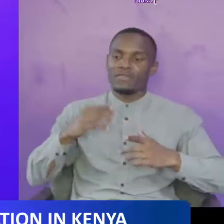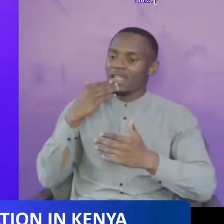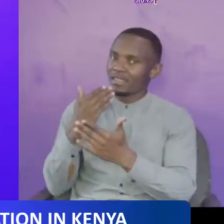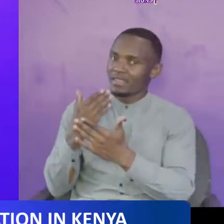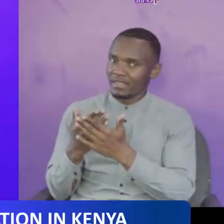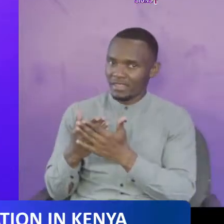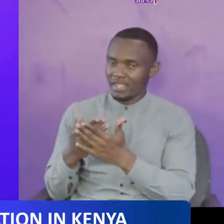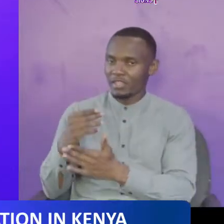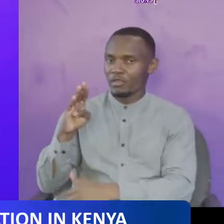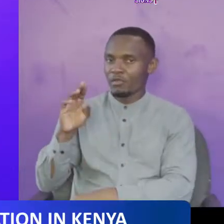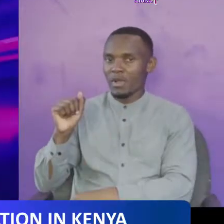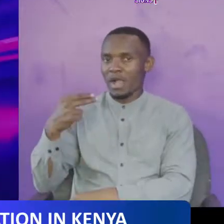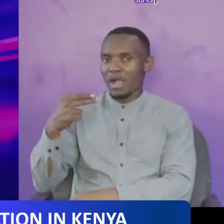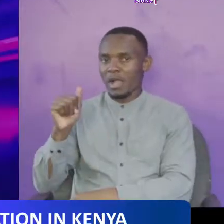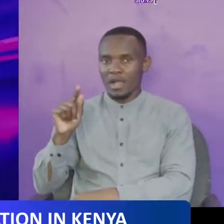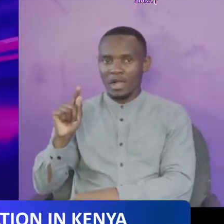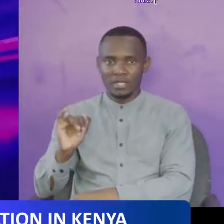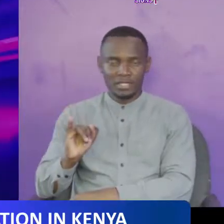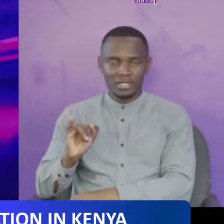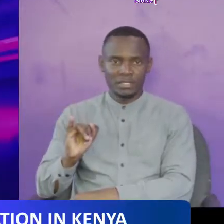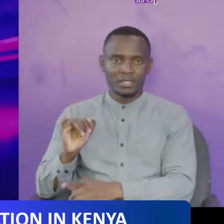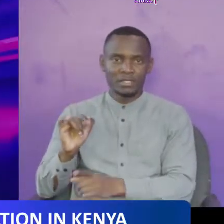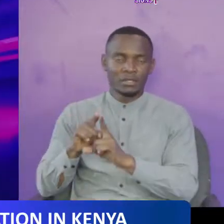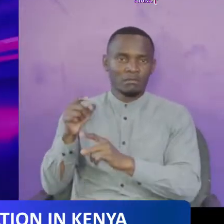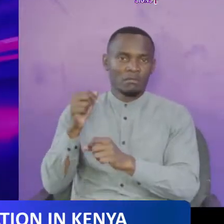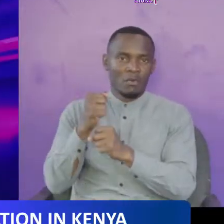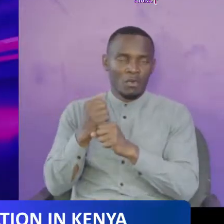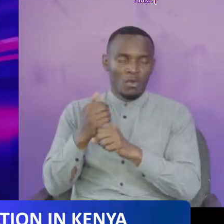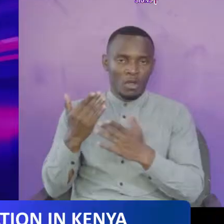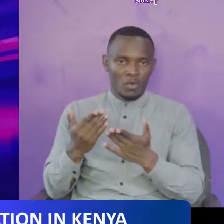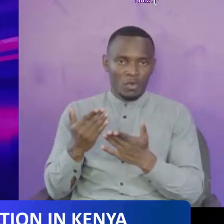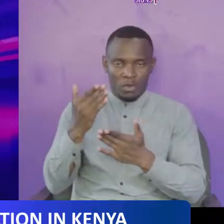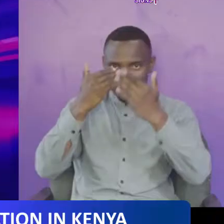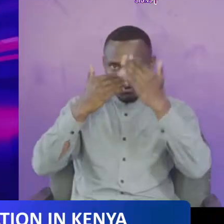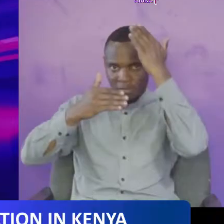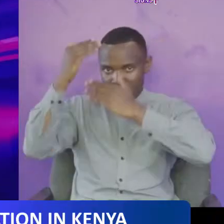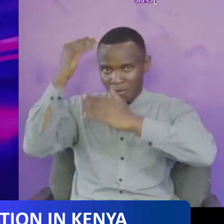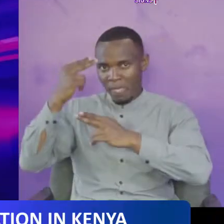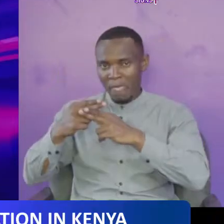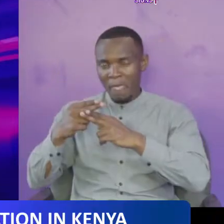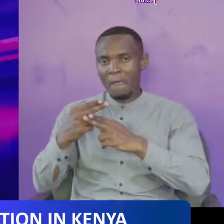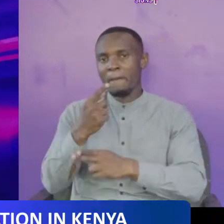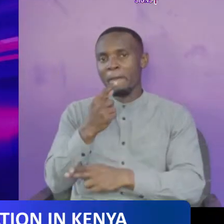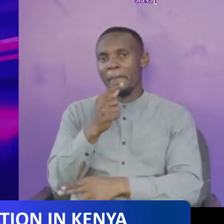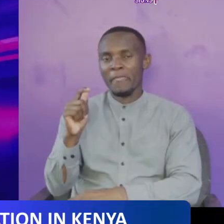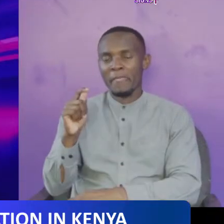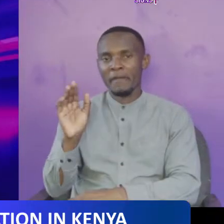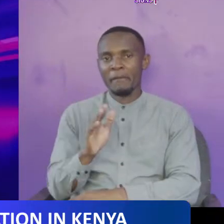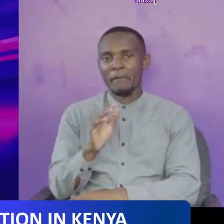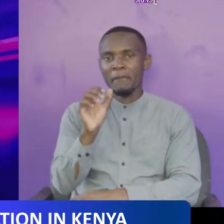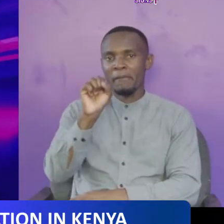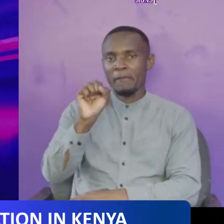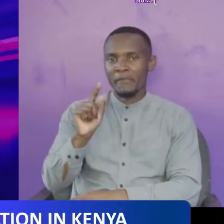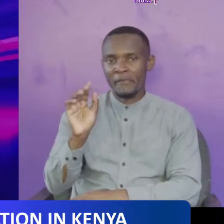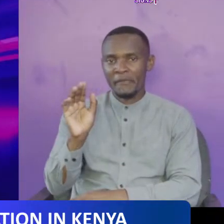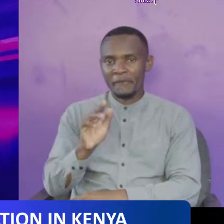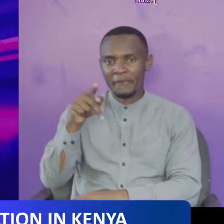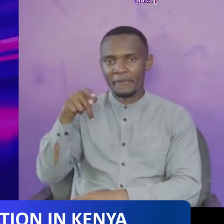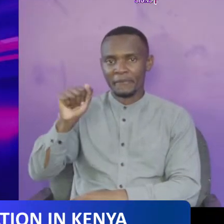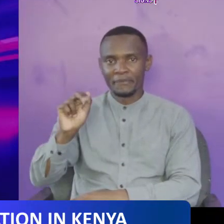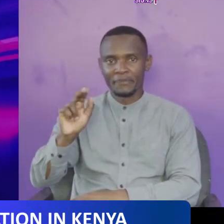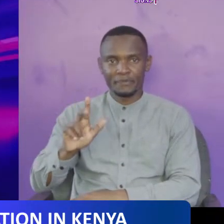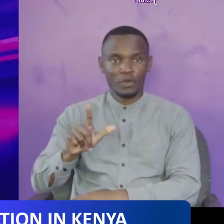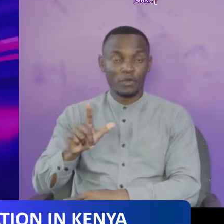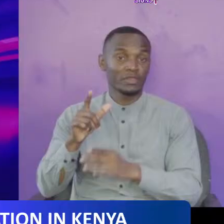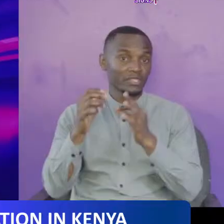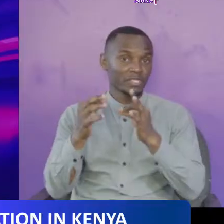Madam Bahati Gatere. She works at St. Paul's University. And if you are joining us just